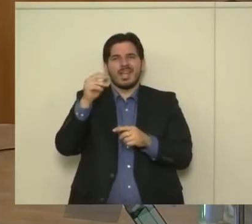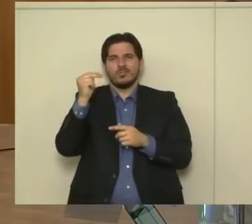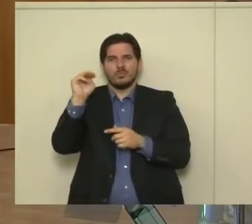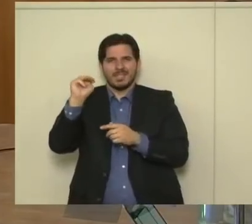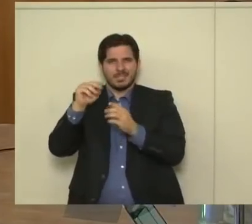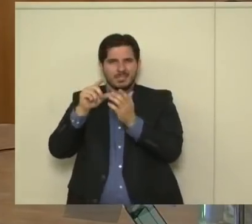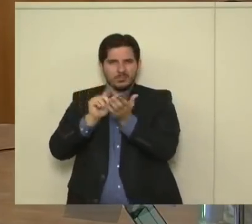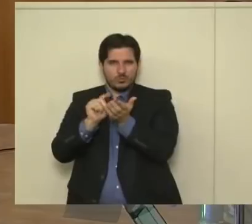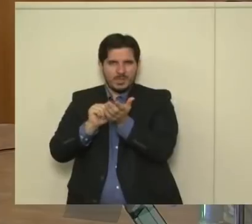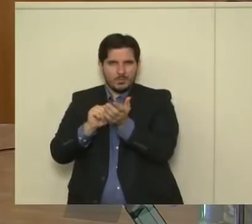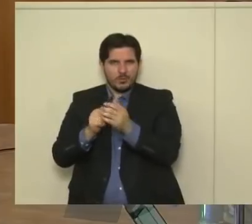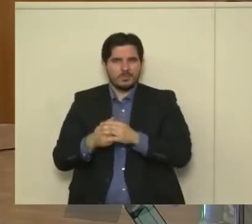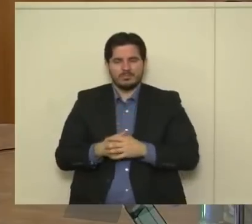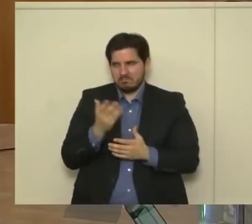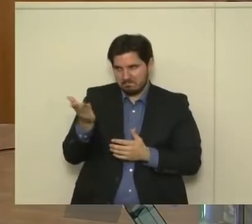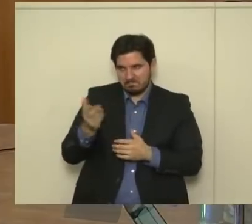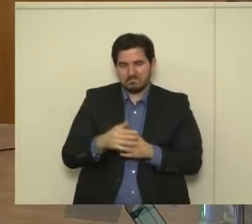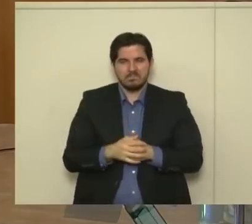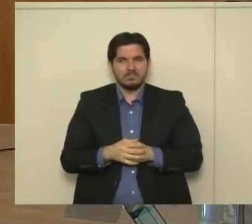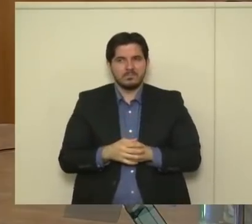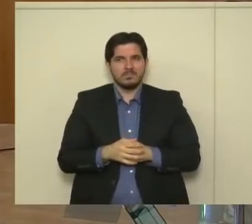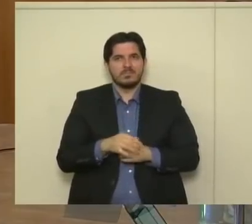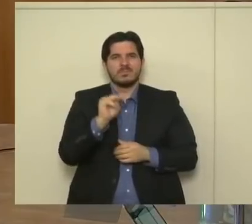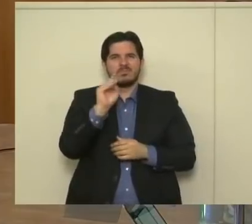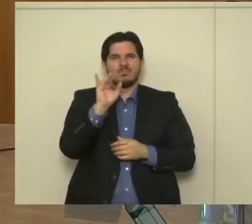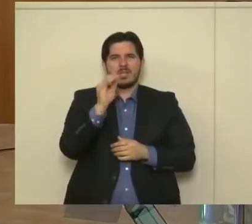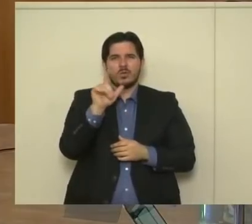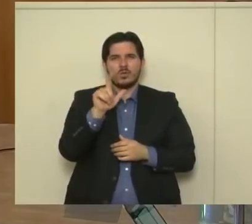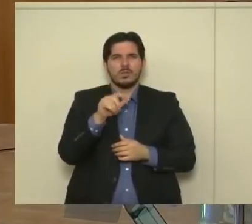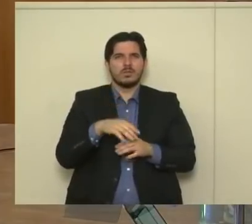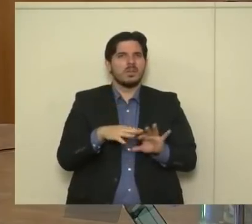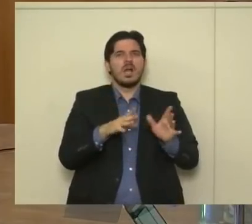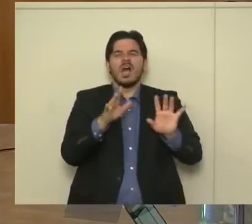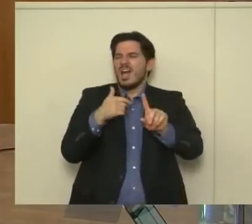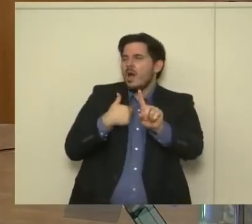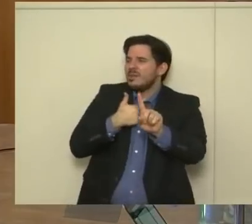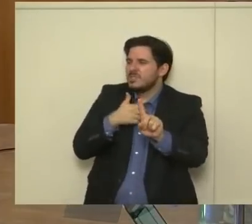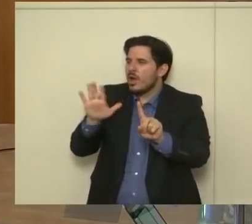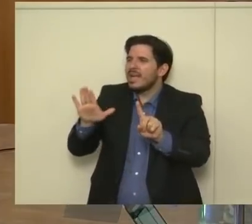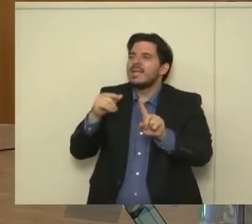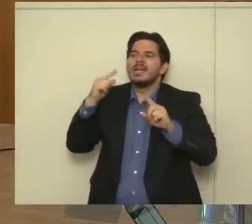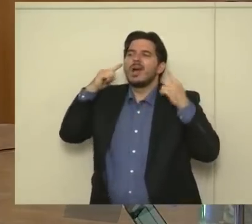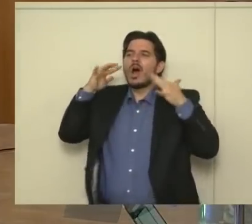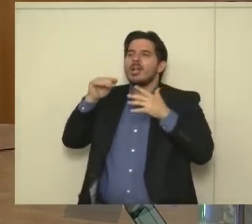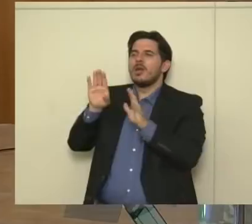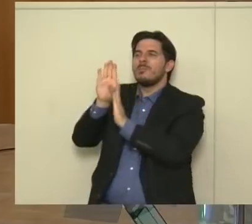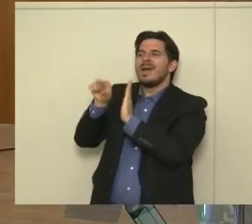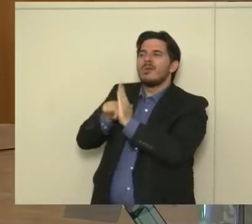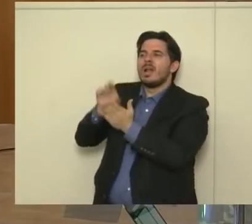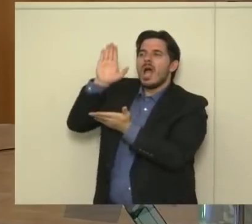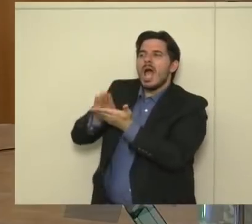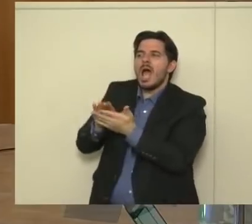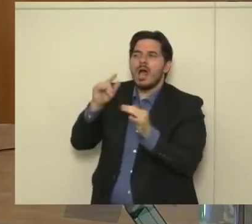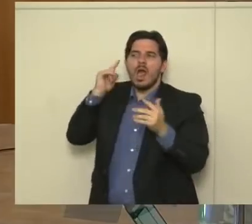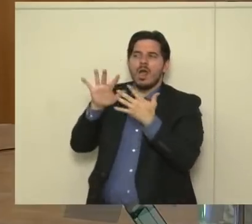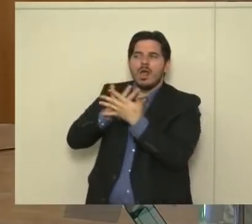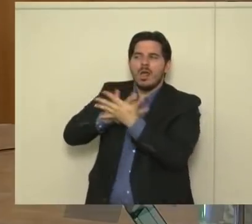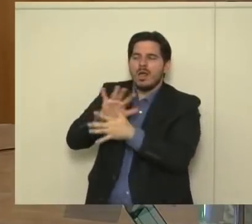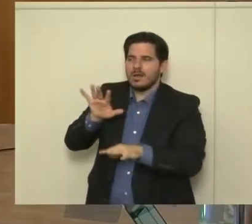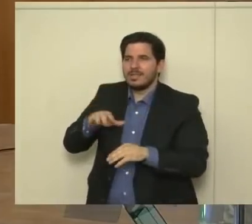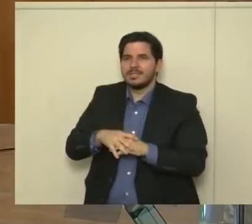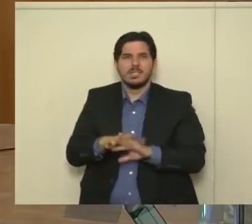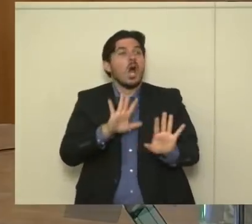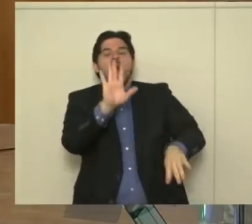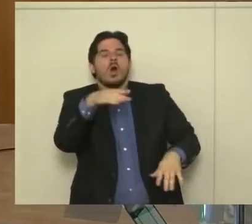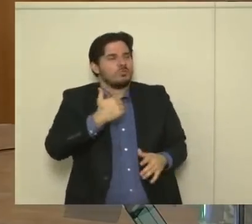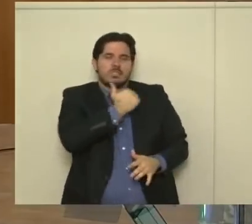decision-making. Hi, Governor. Thanks for taking the question. Michael, I'm sorry. If you could turn down your audio in the background. Thank you so much. Sorry about